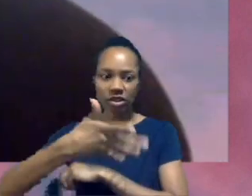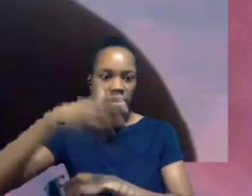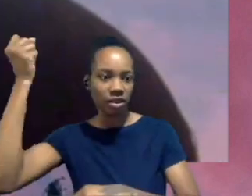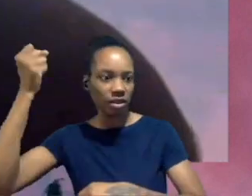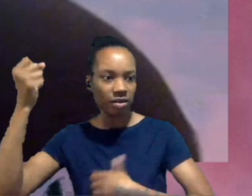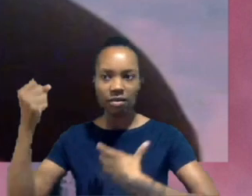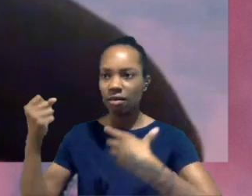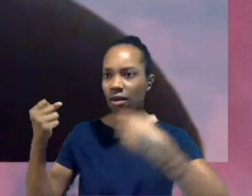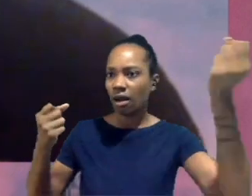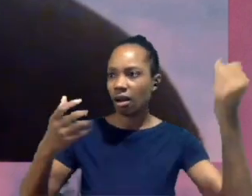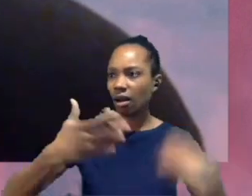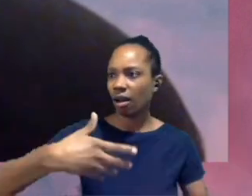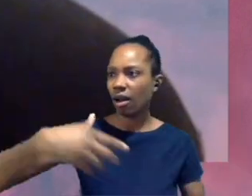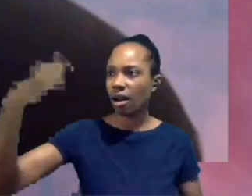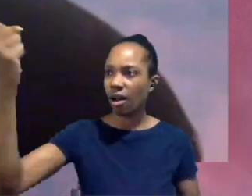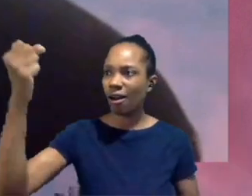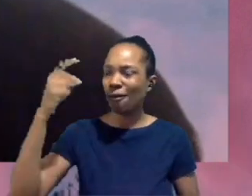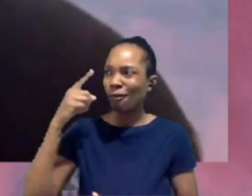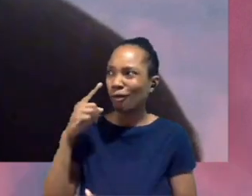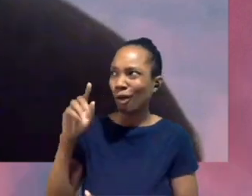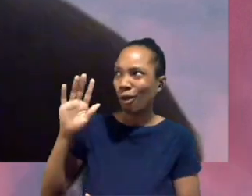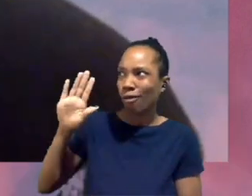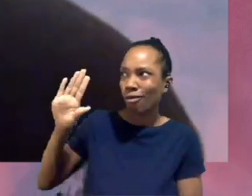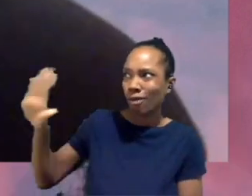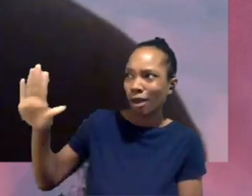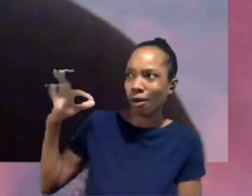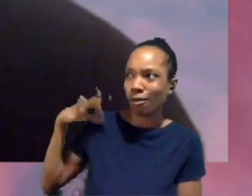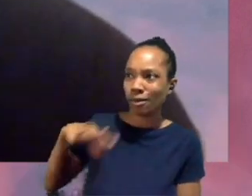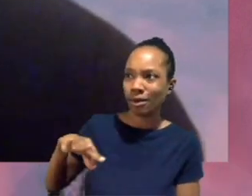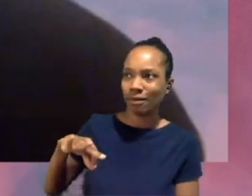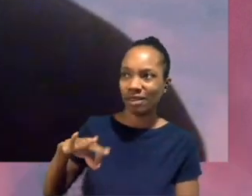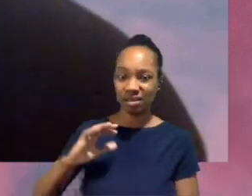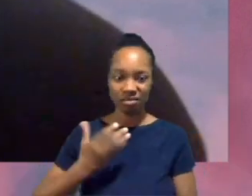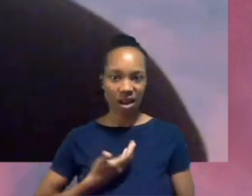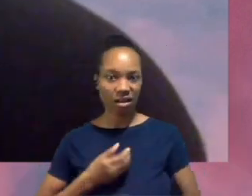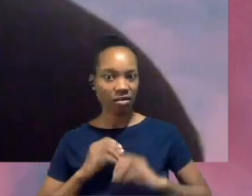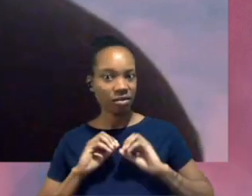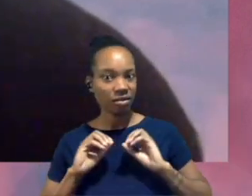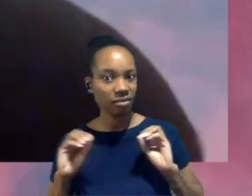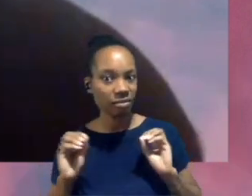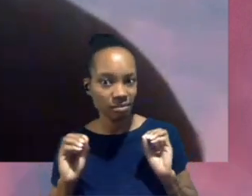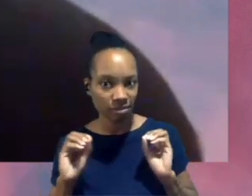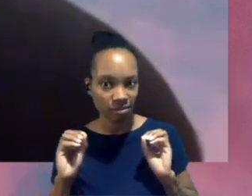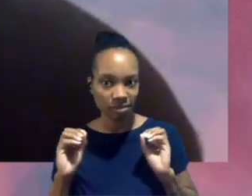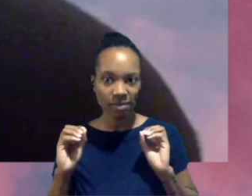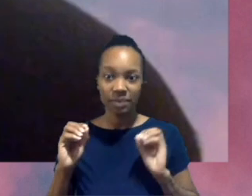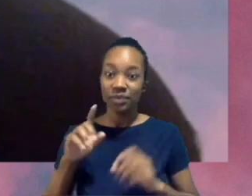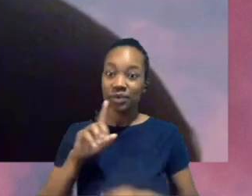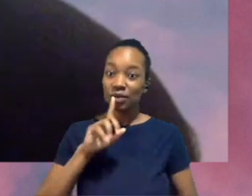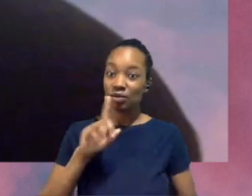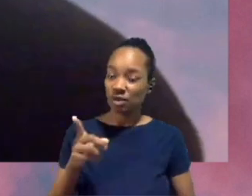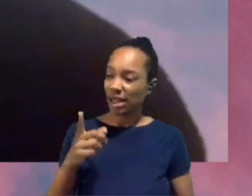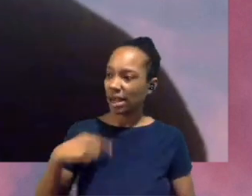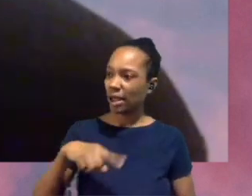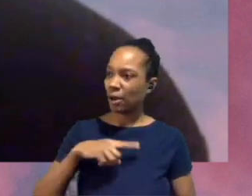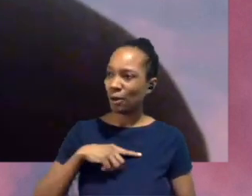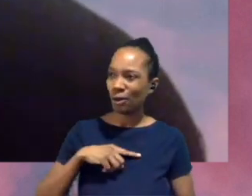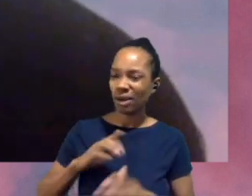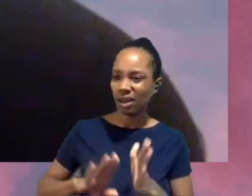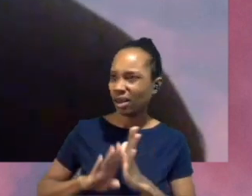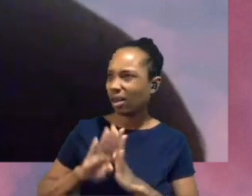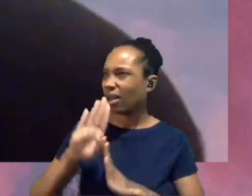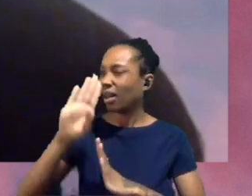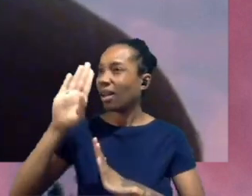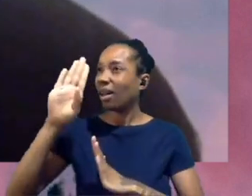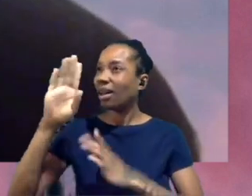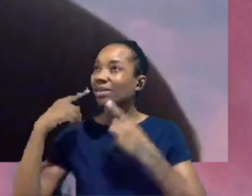inheritance that we have never benefited from. We rose and fell like waves crashing against Manila Bay. We rose and